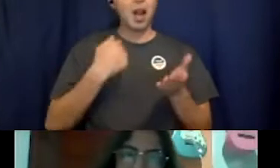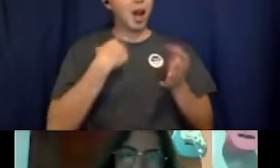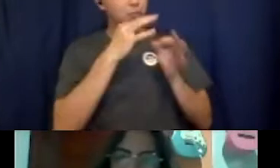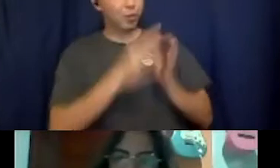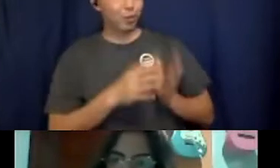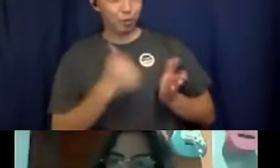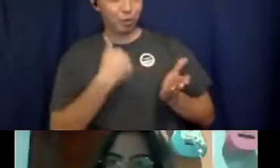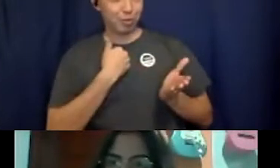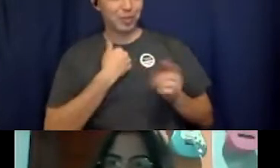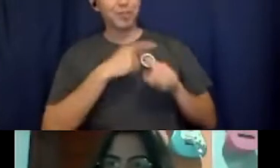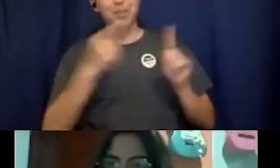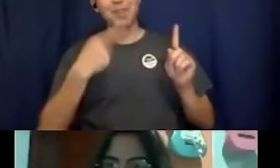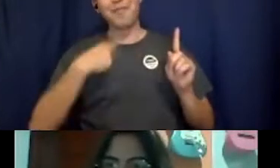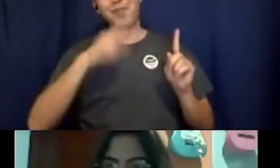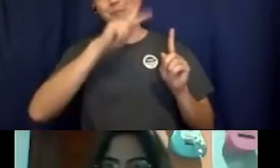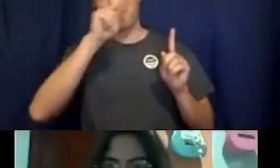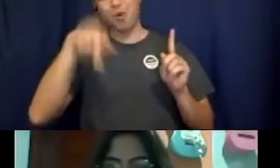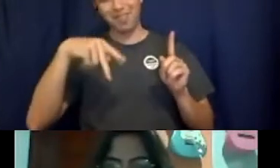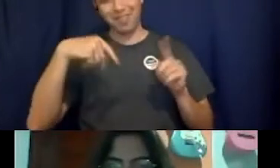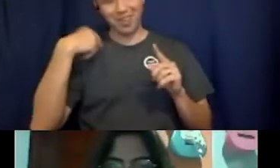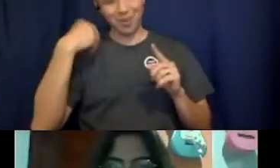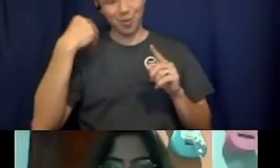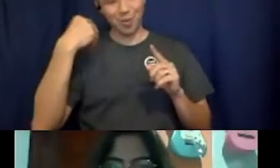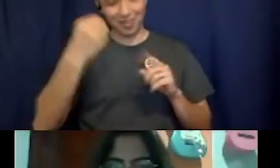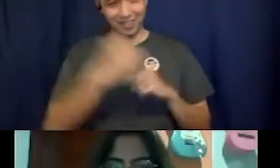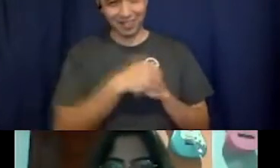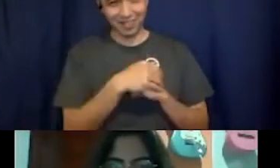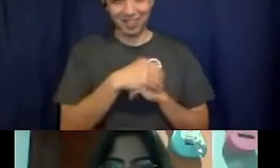party in her youth, and